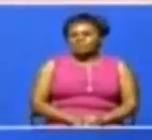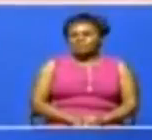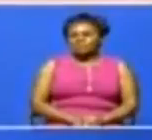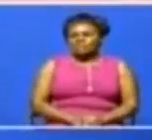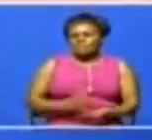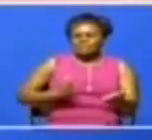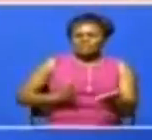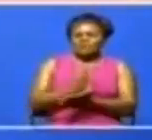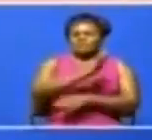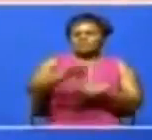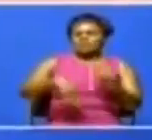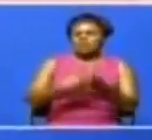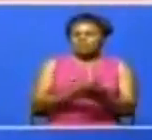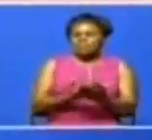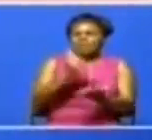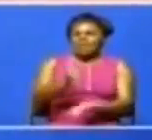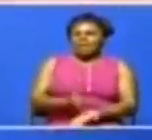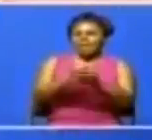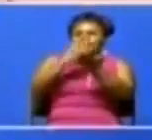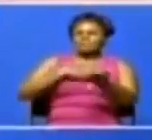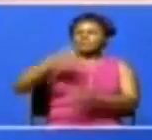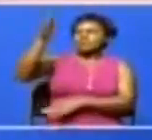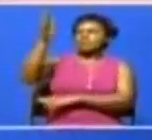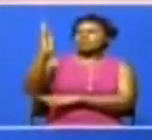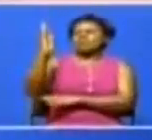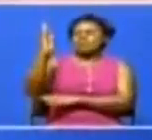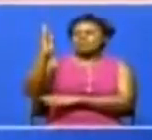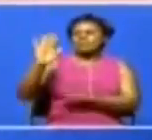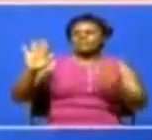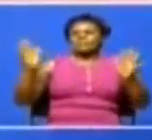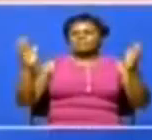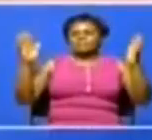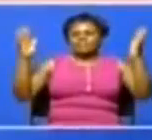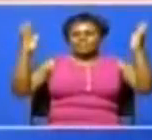all, so help me God.